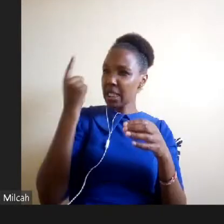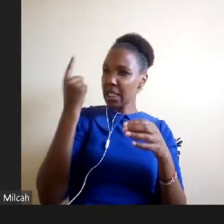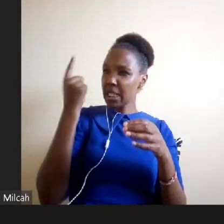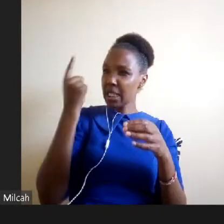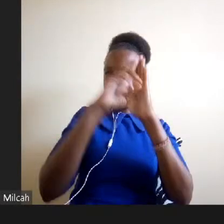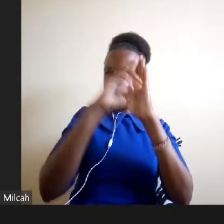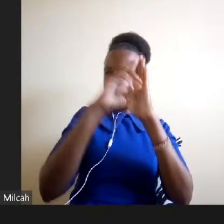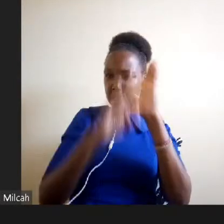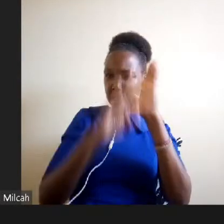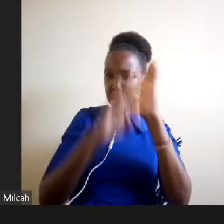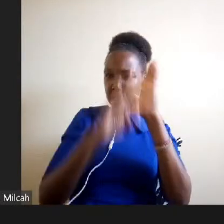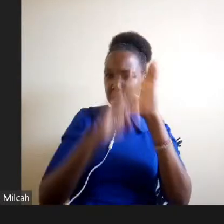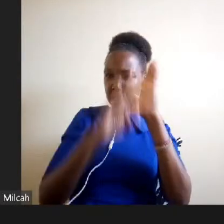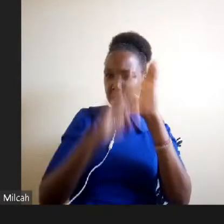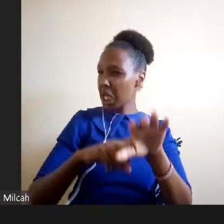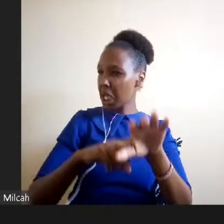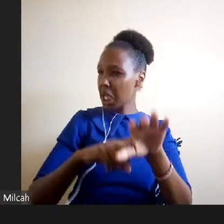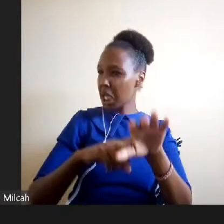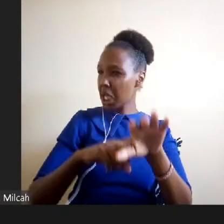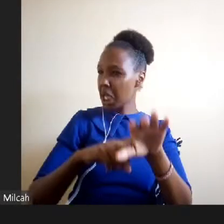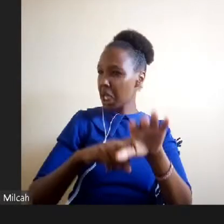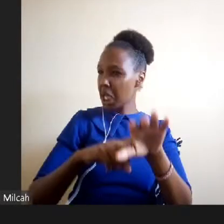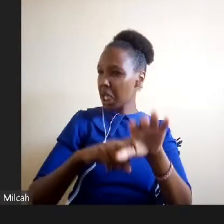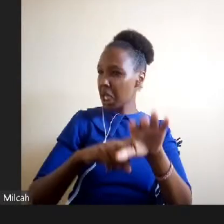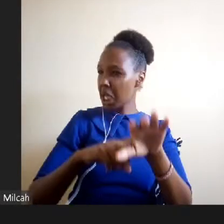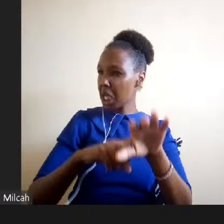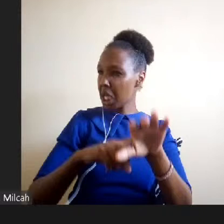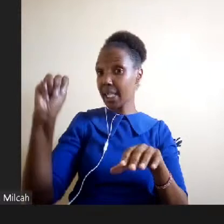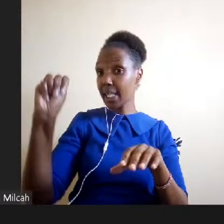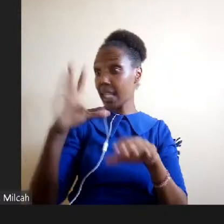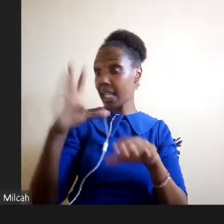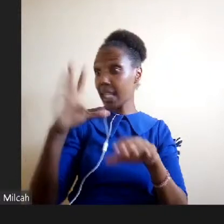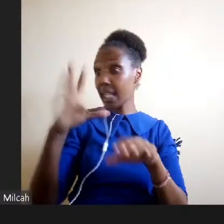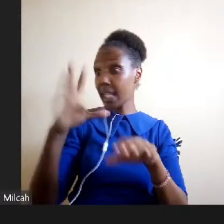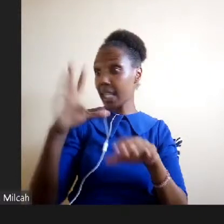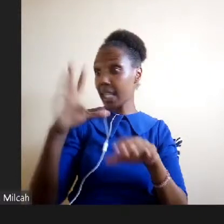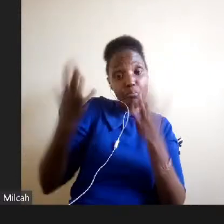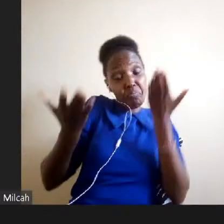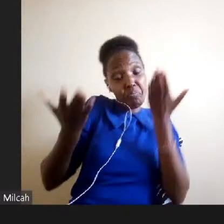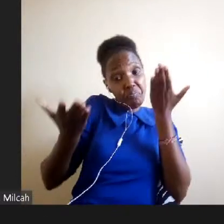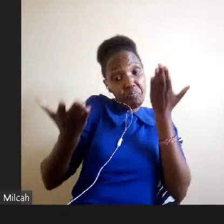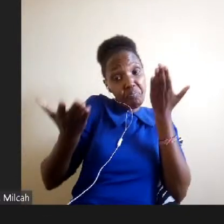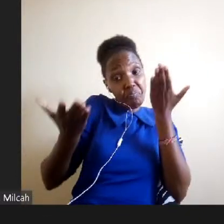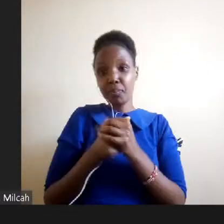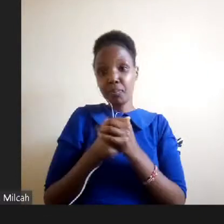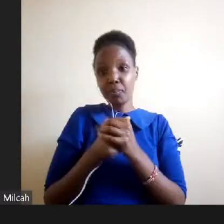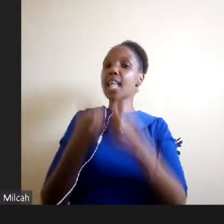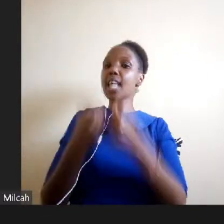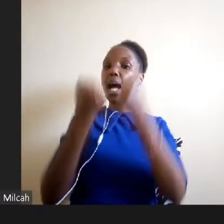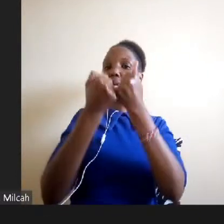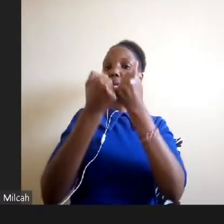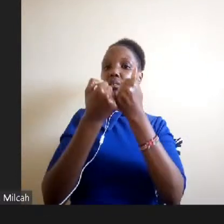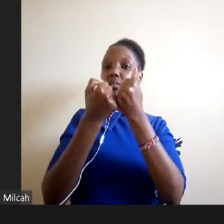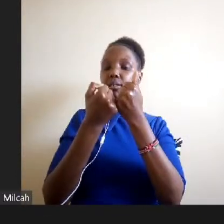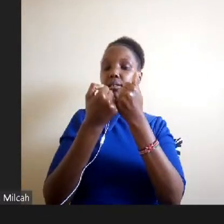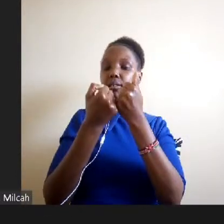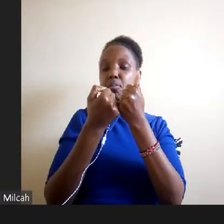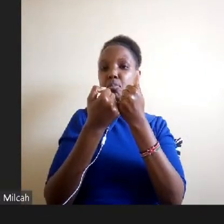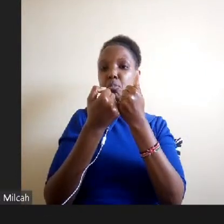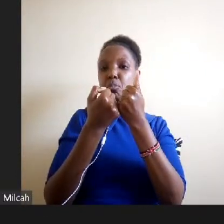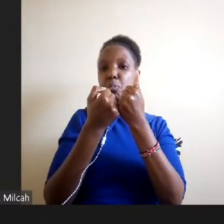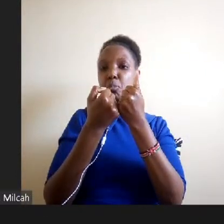offline, when we are online, we need to keep engaged with them, because these kind of things come wearing different shapes and sizes,